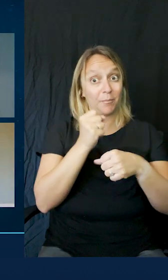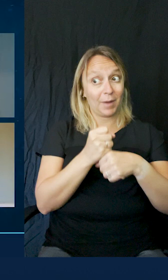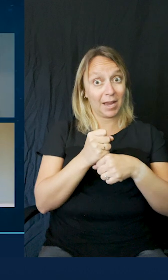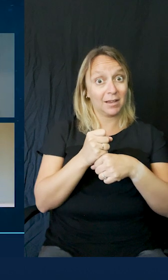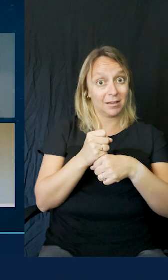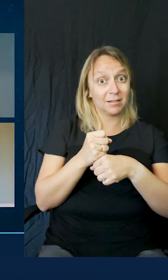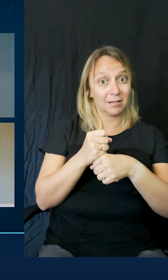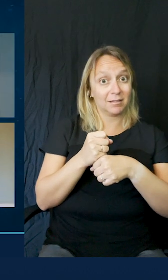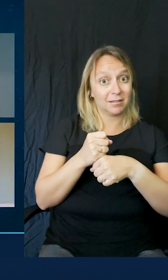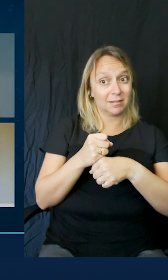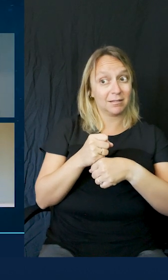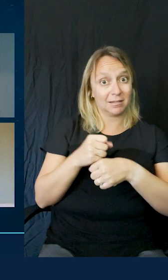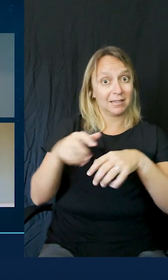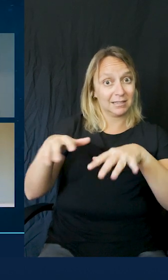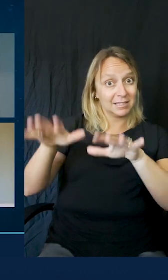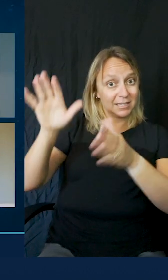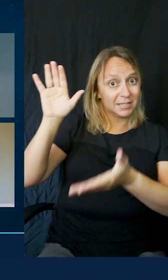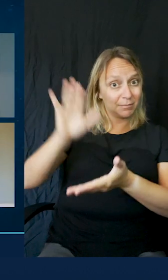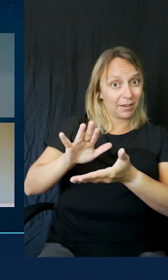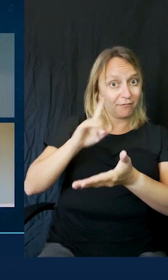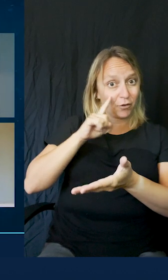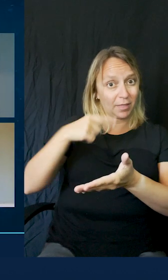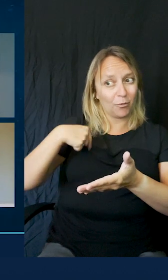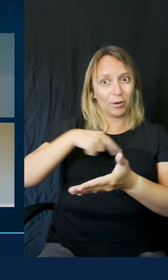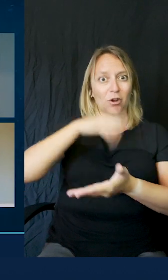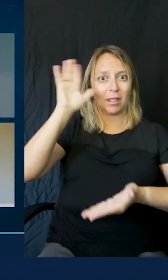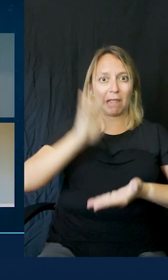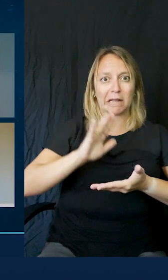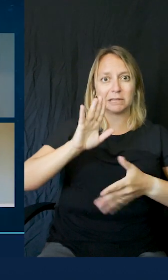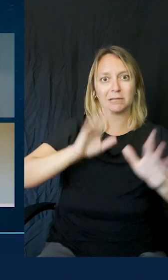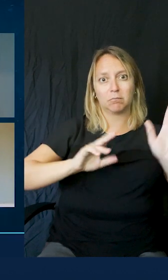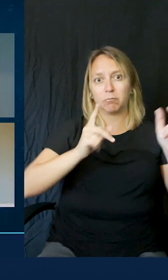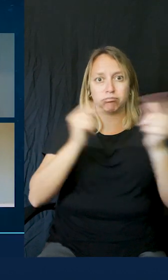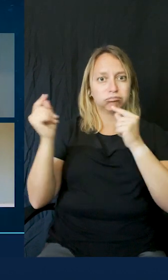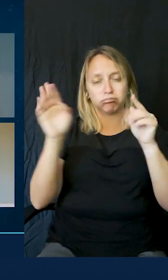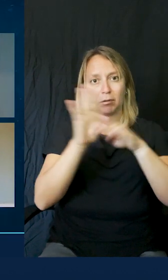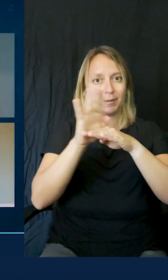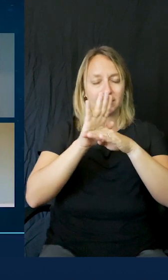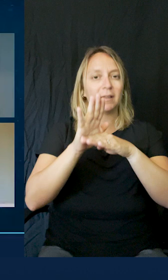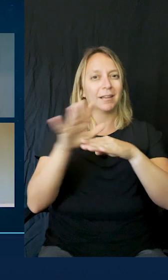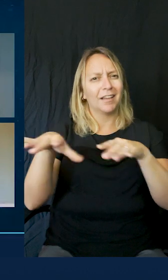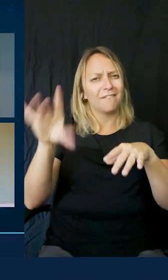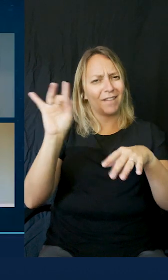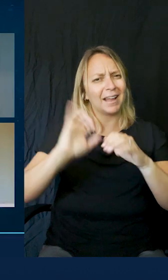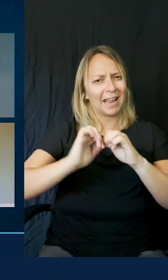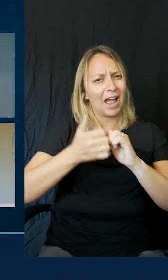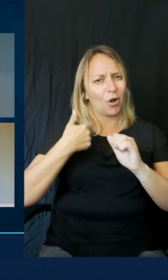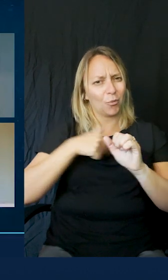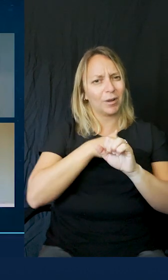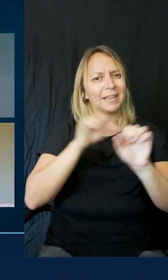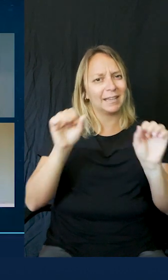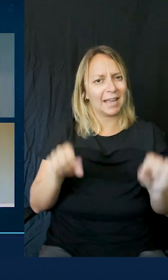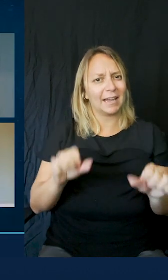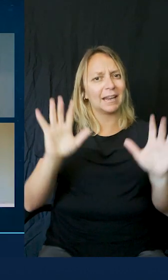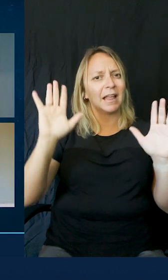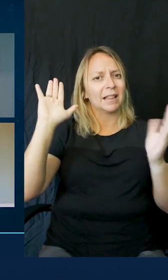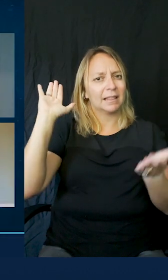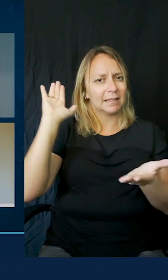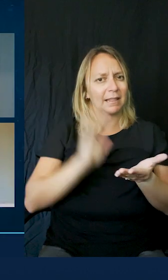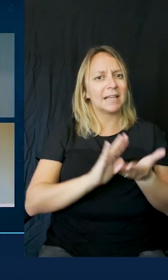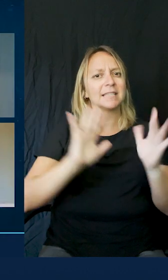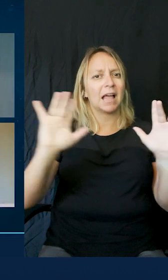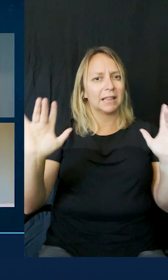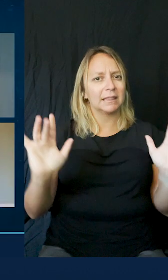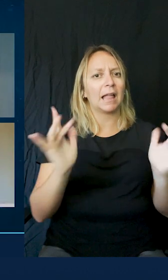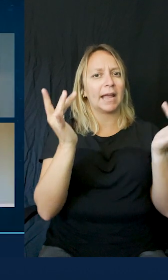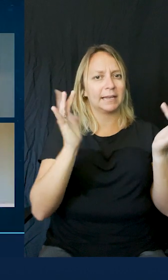by spending less time running around being normal, let's find what we can do to lighten our imprint